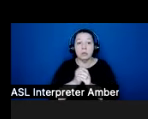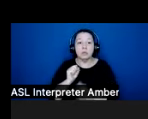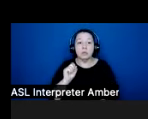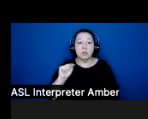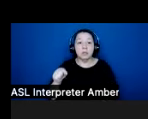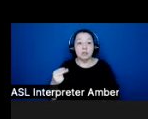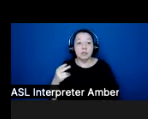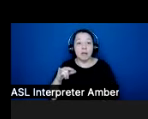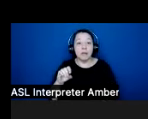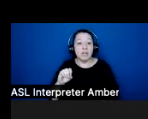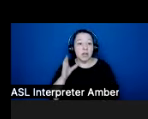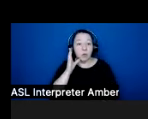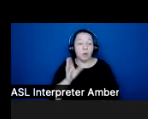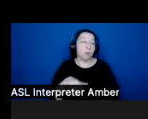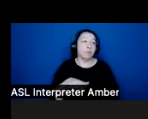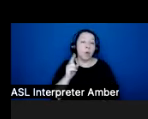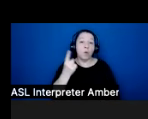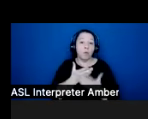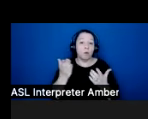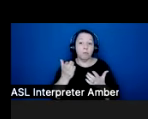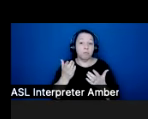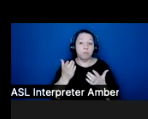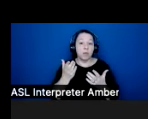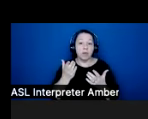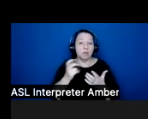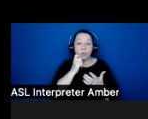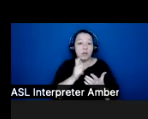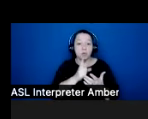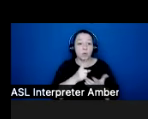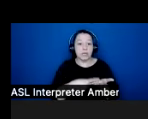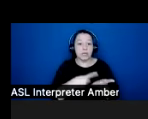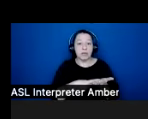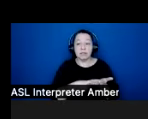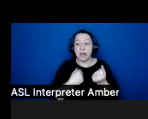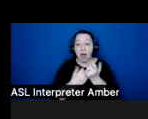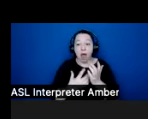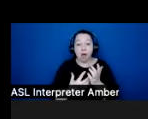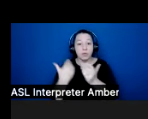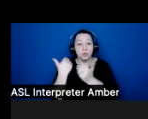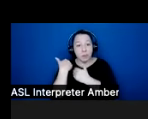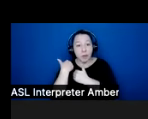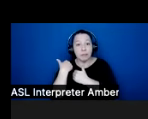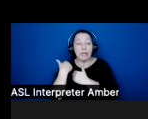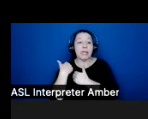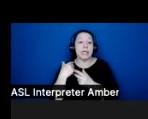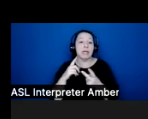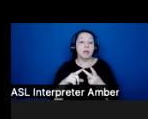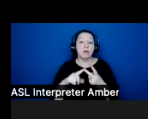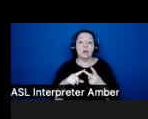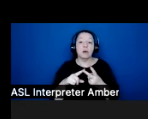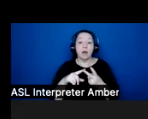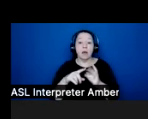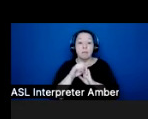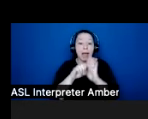be, the only parts we didn't really get is advocates' responsibilities,